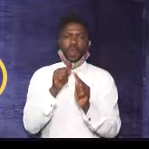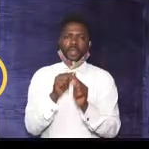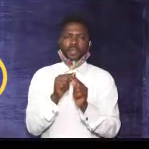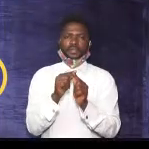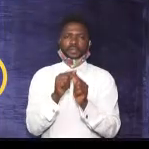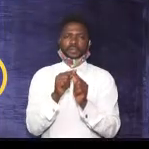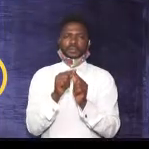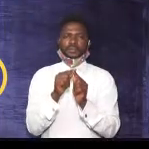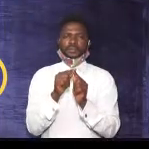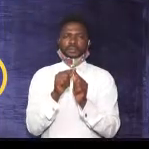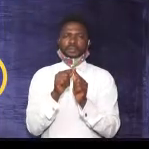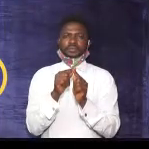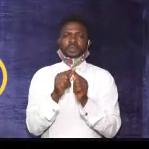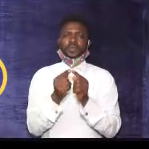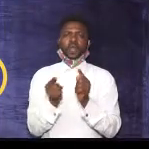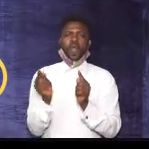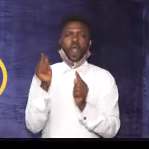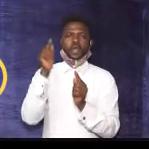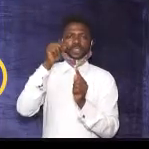when,